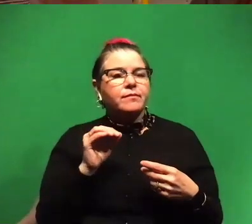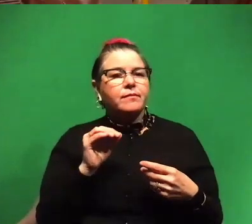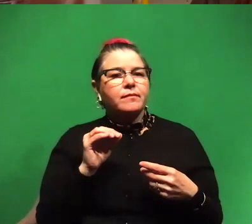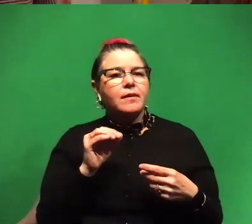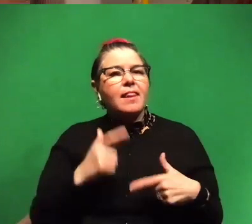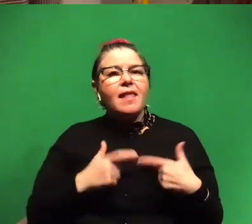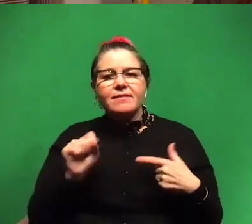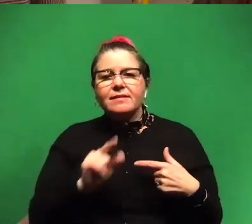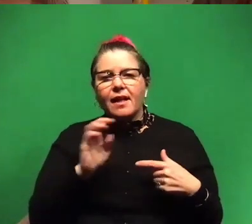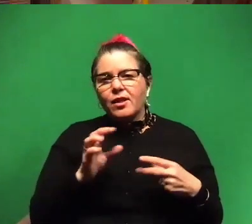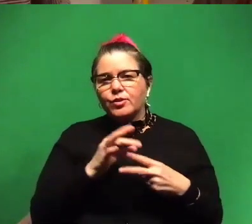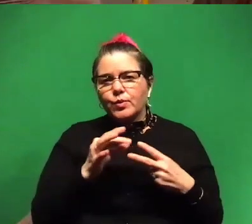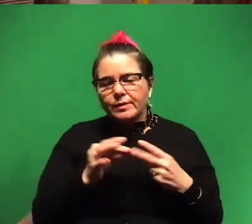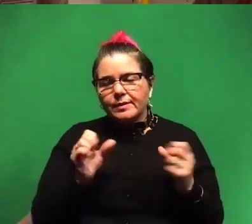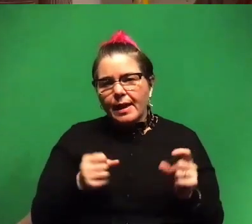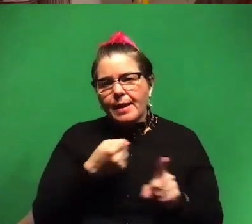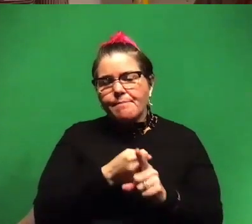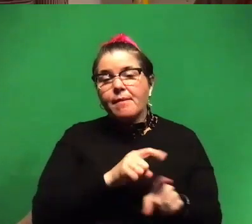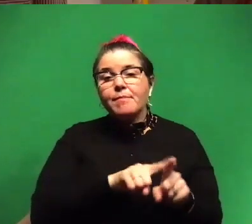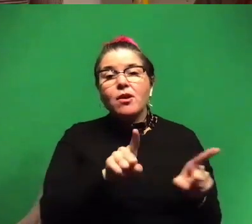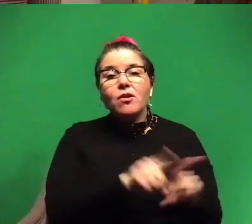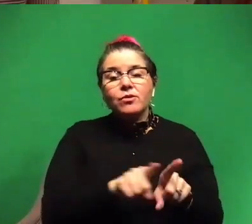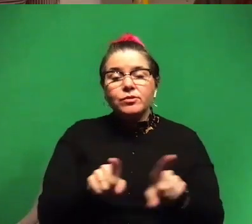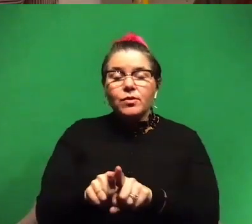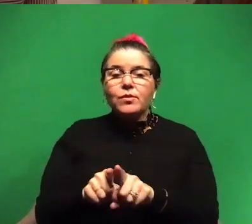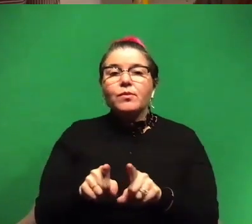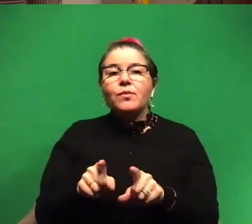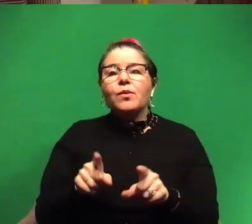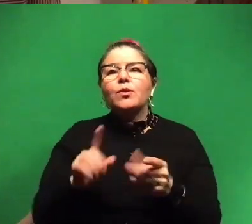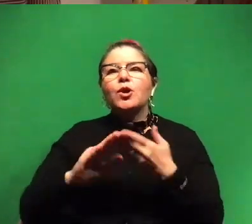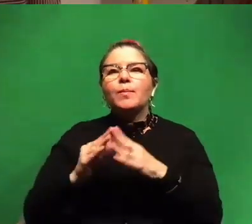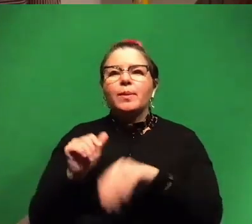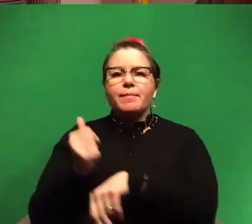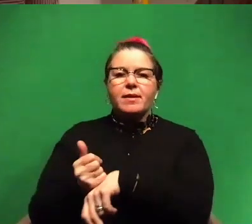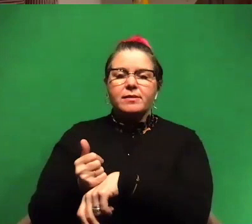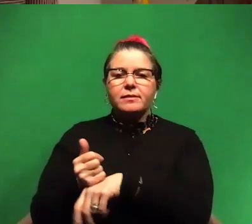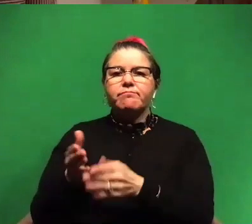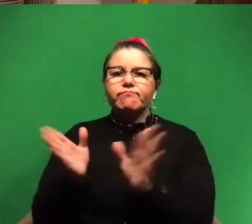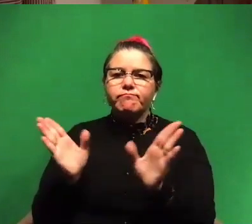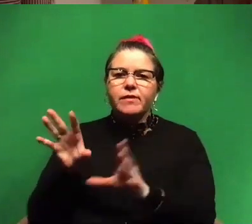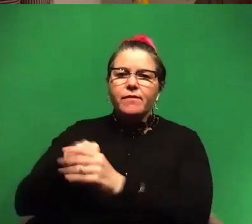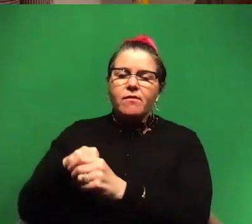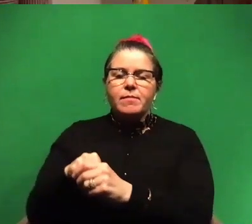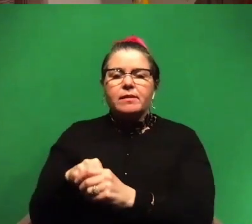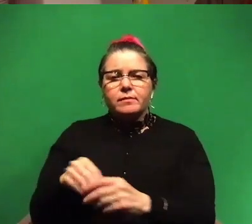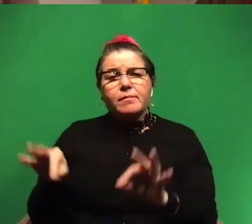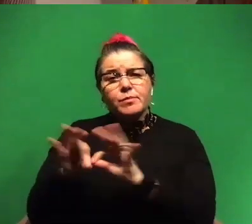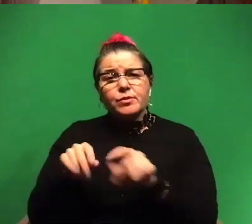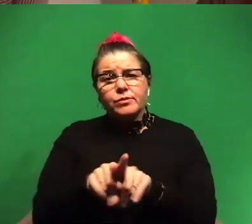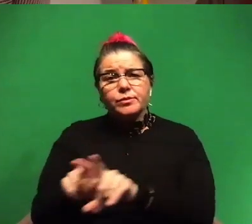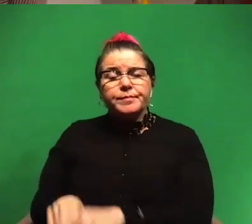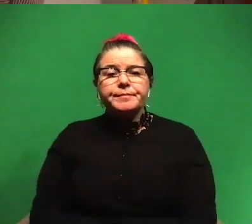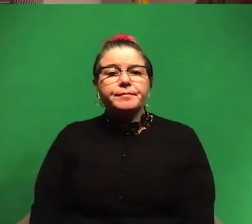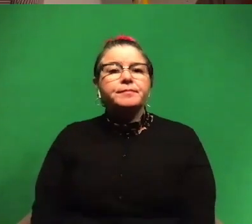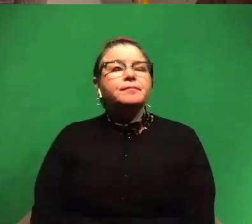lifestyle choices, I guess, that can make an impact, but there's also those kinds of community-based involvement that I think is really important.